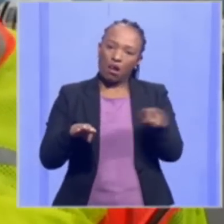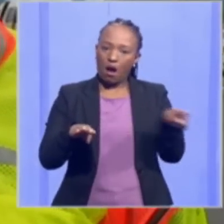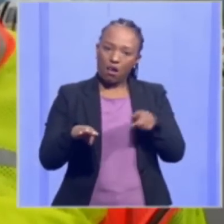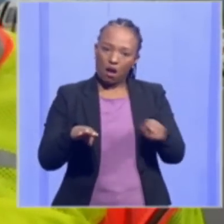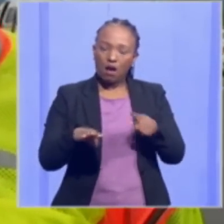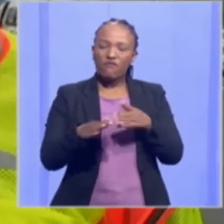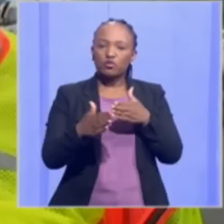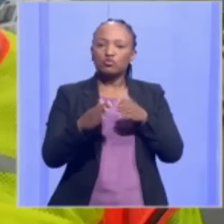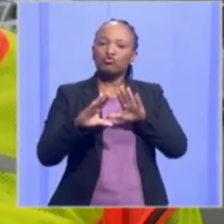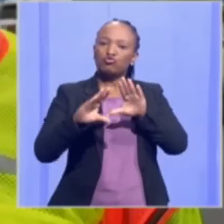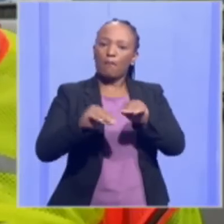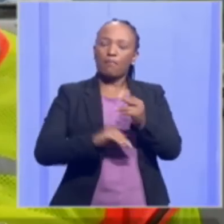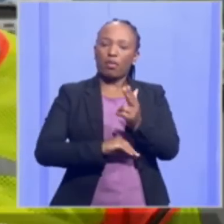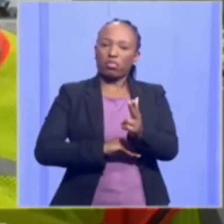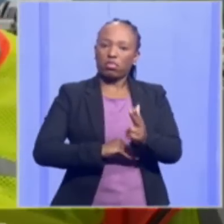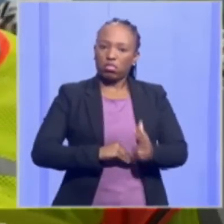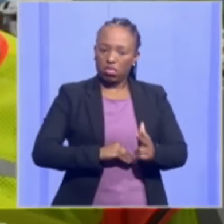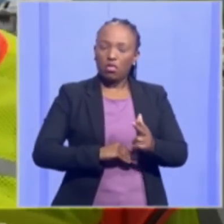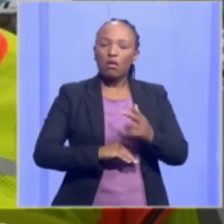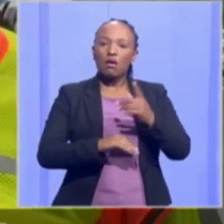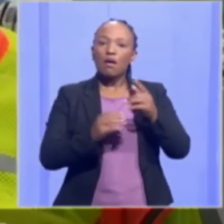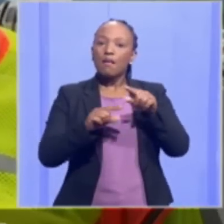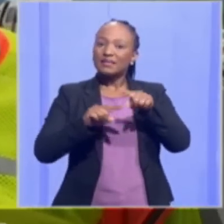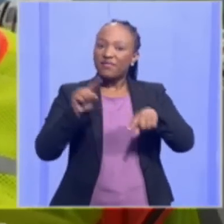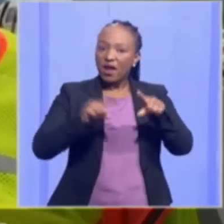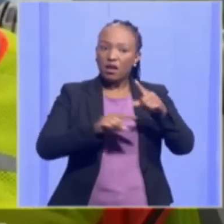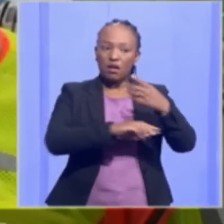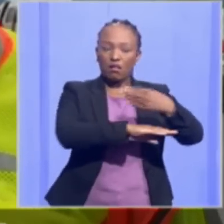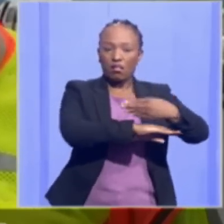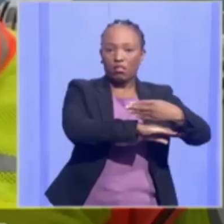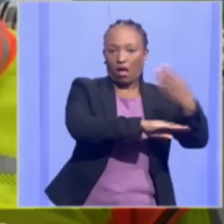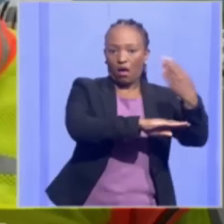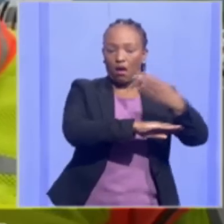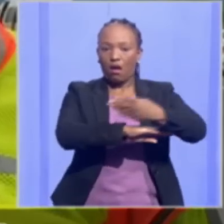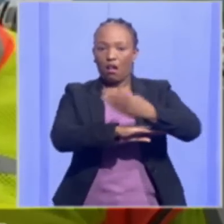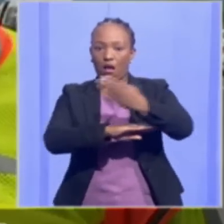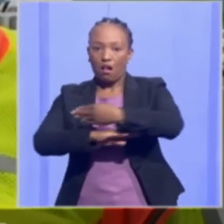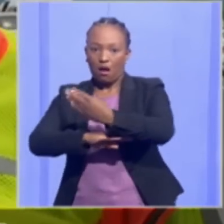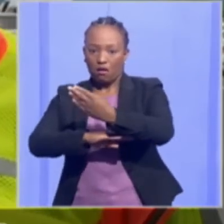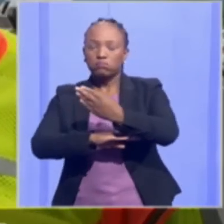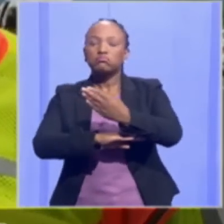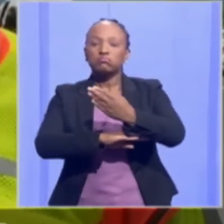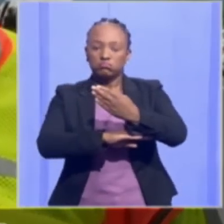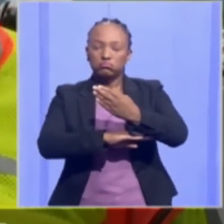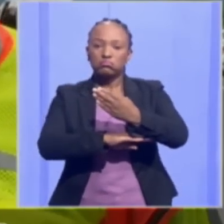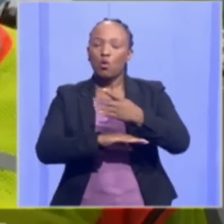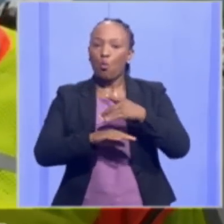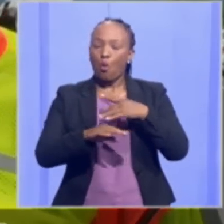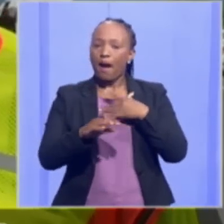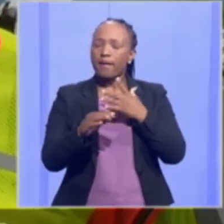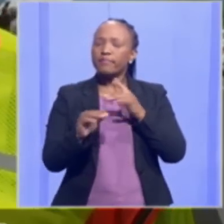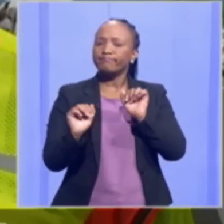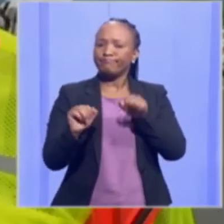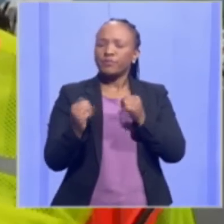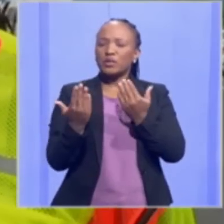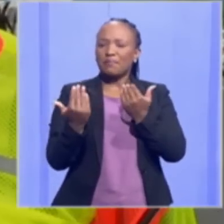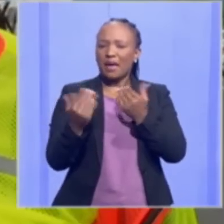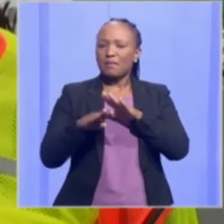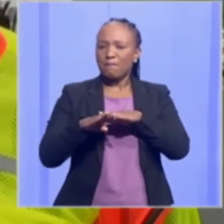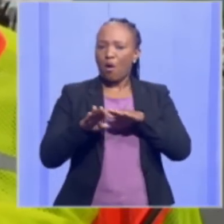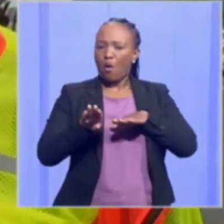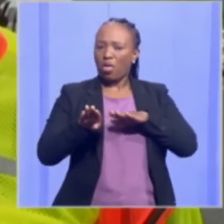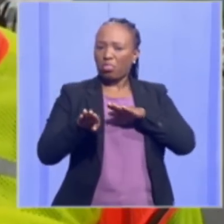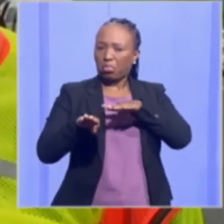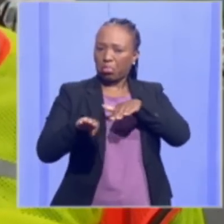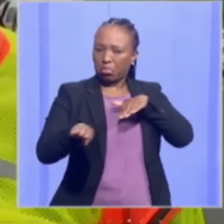through various way bridges to ascertain the weight is in line with what we expect them to. Other than that, we have issued